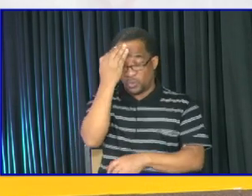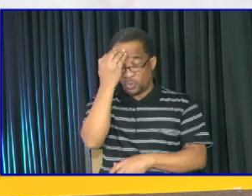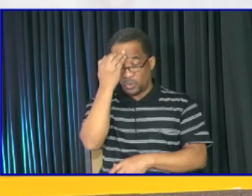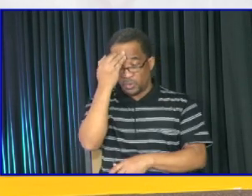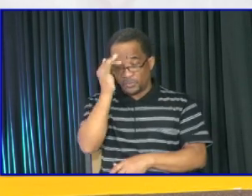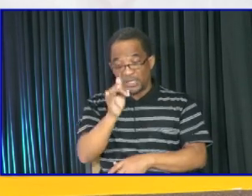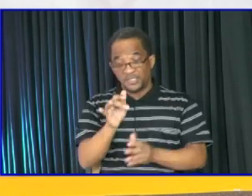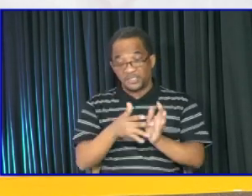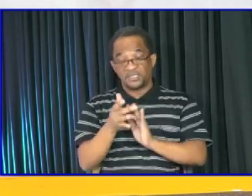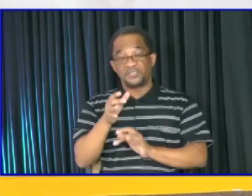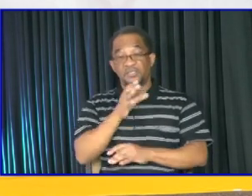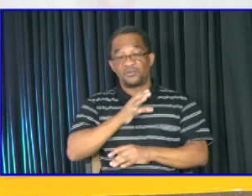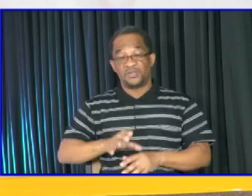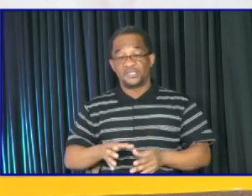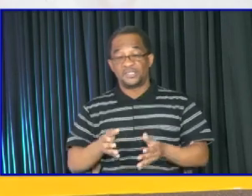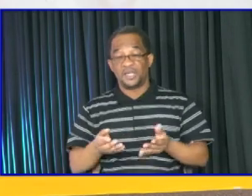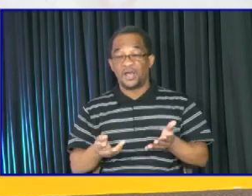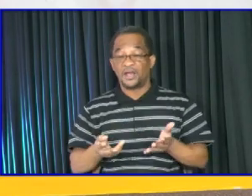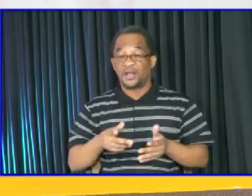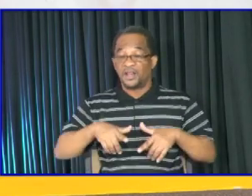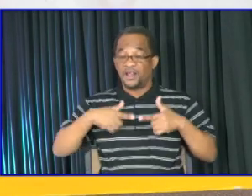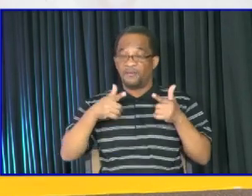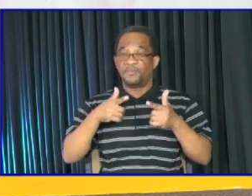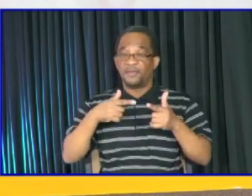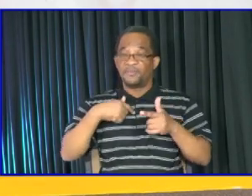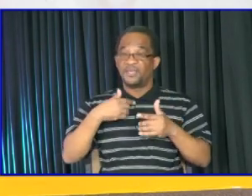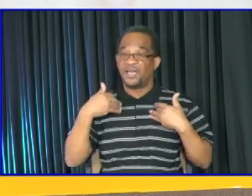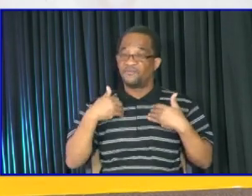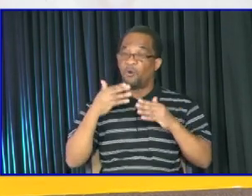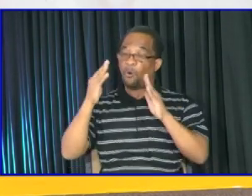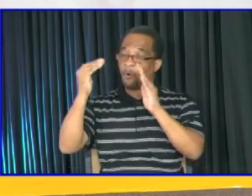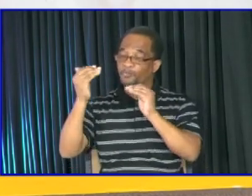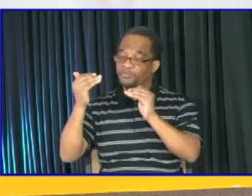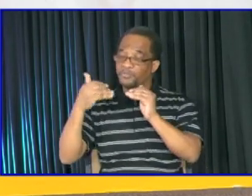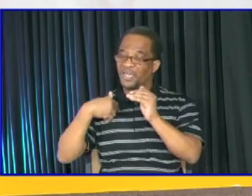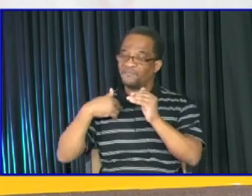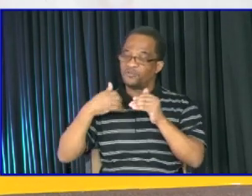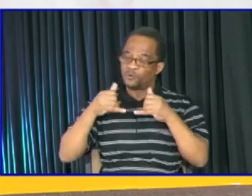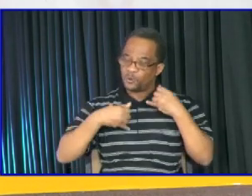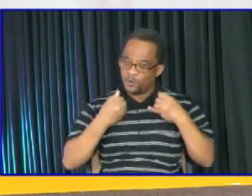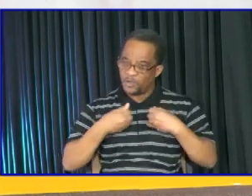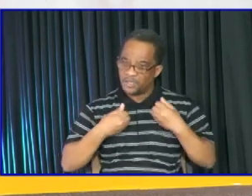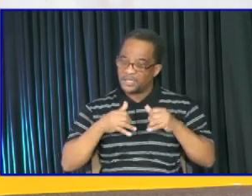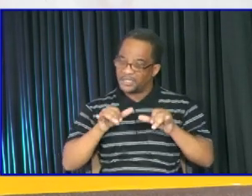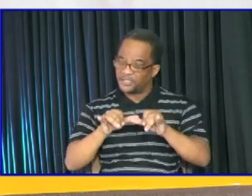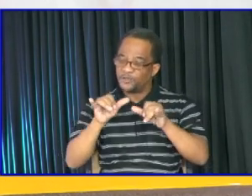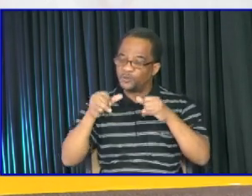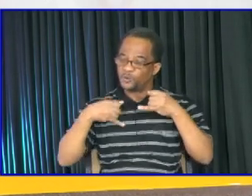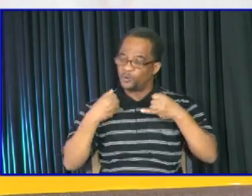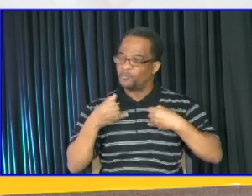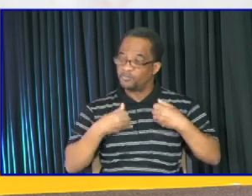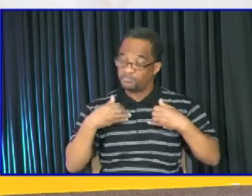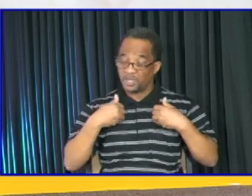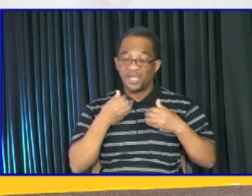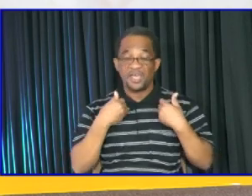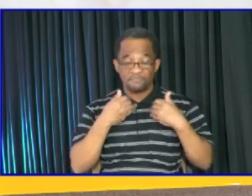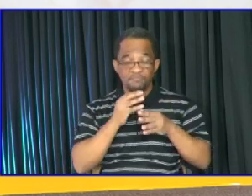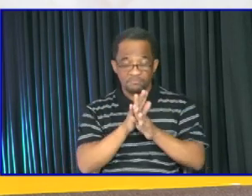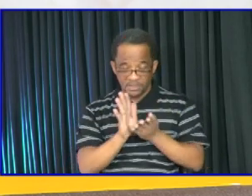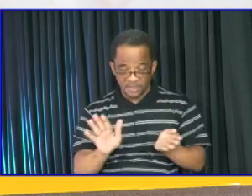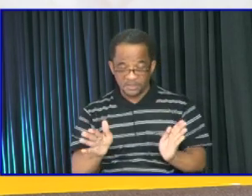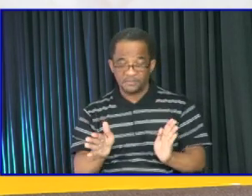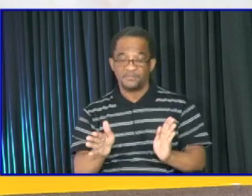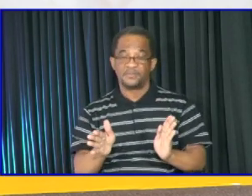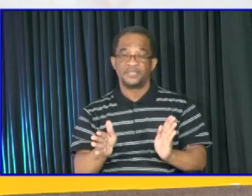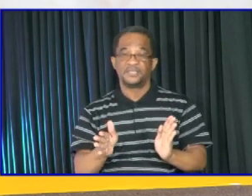is alive, I have hope, unending hope. I have joy, unending joy. I've got peace, unending